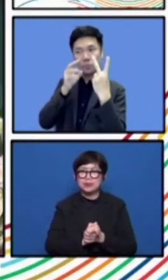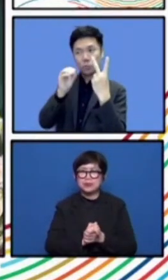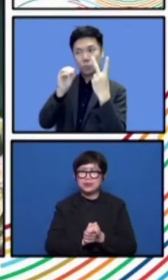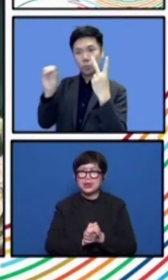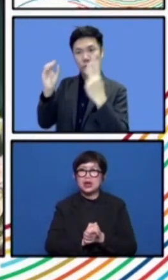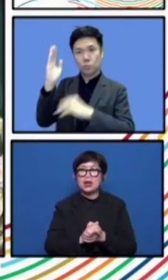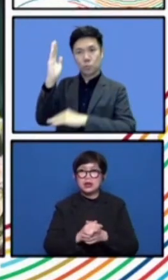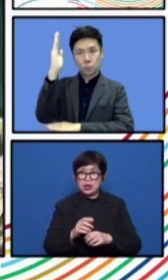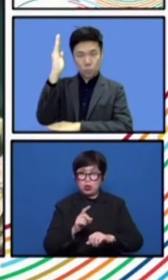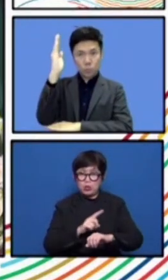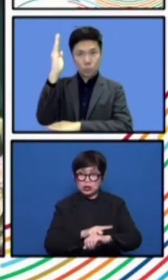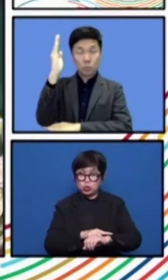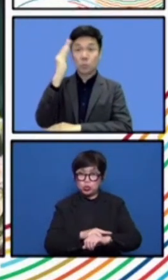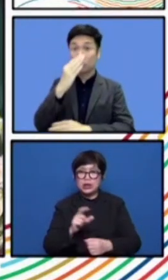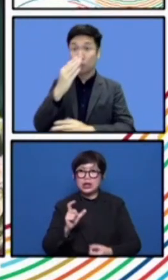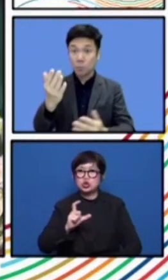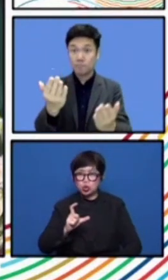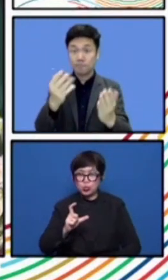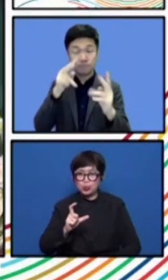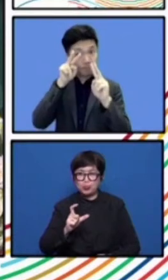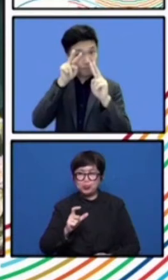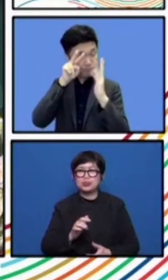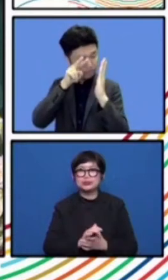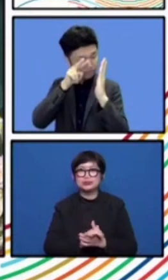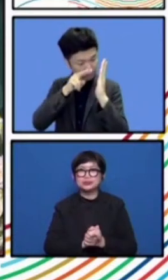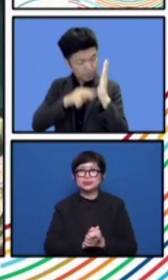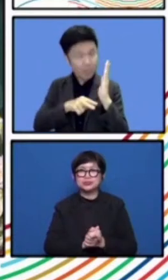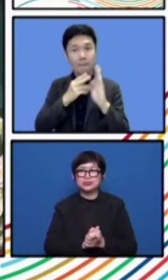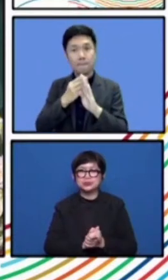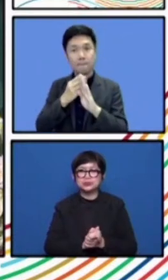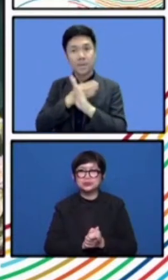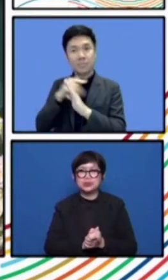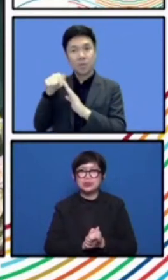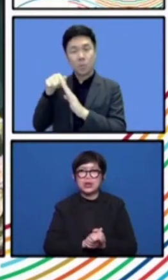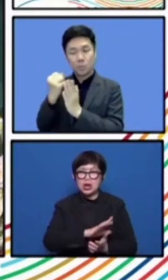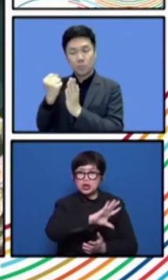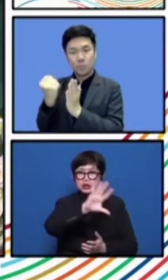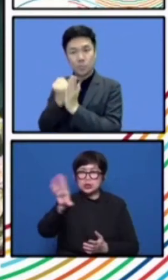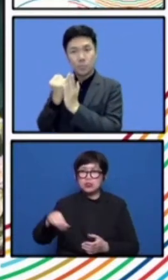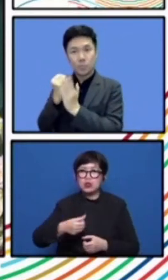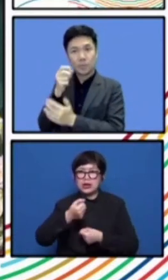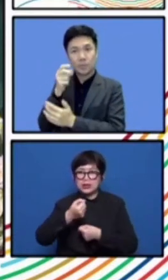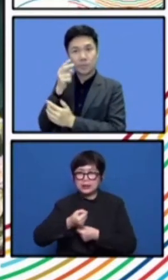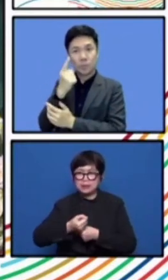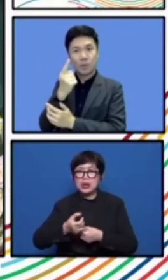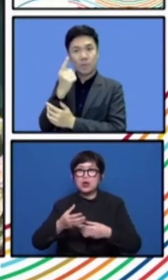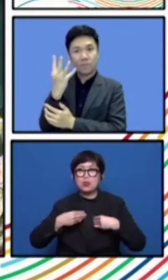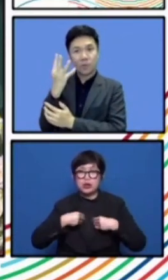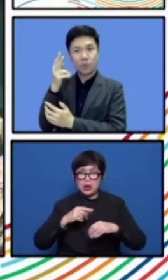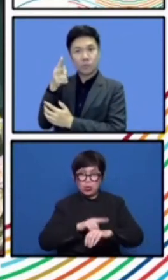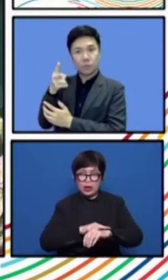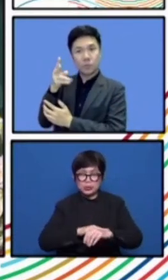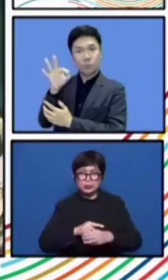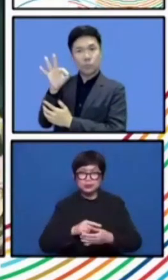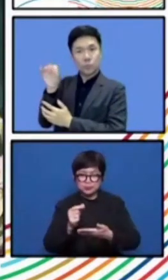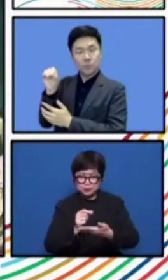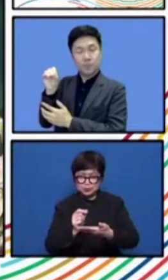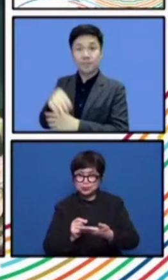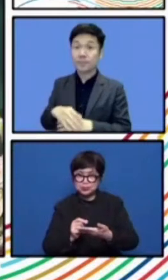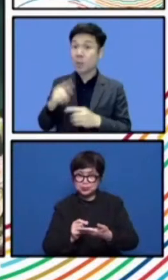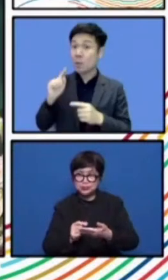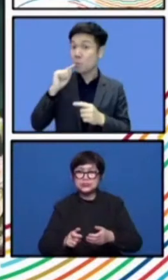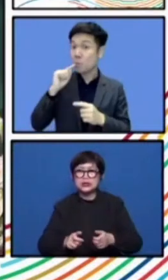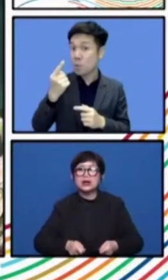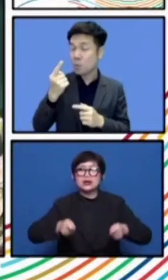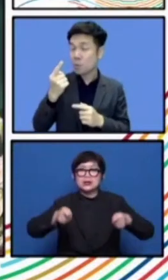delegates to have a look before the session for adoption is taken up at 2 30. the meeting will resume at 2 30 pm tomorrow